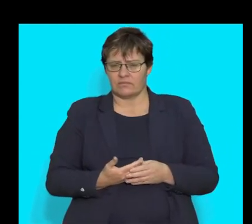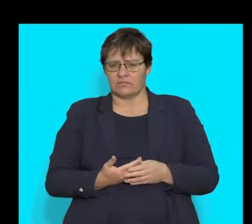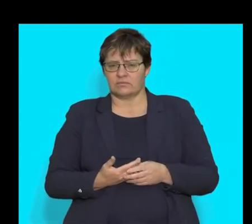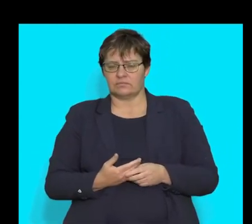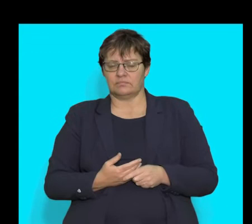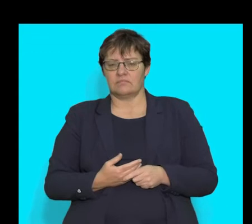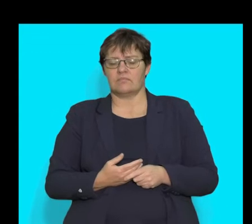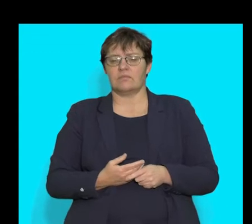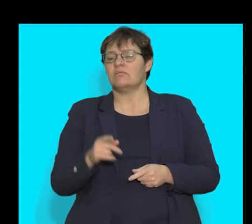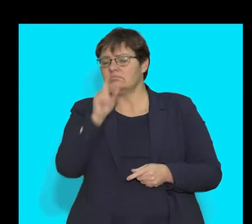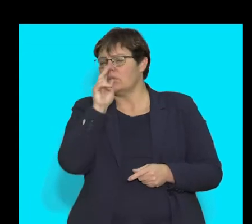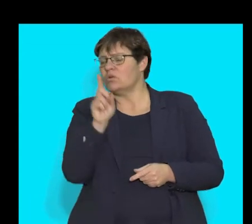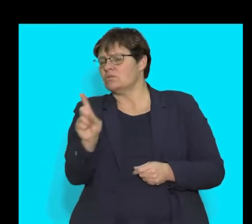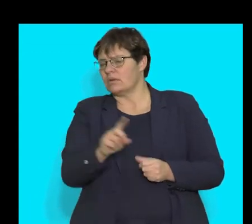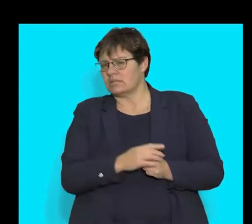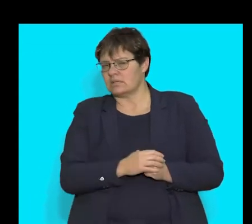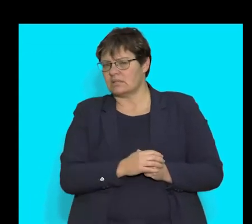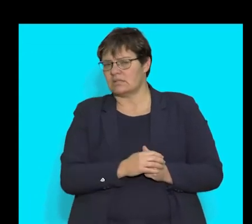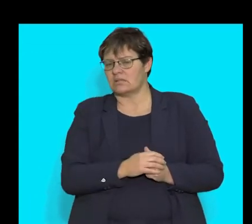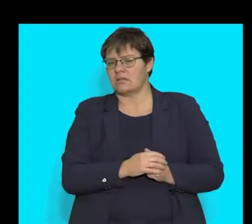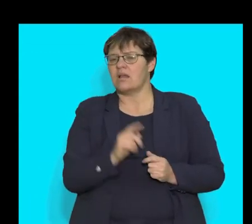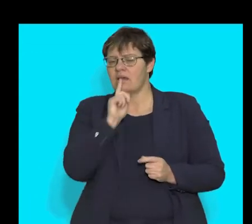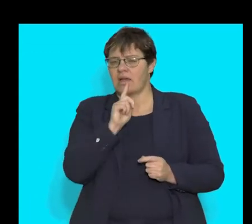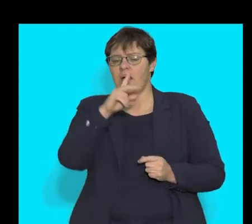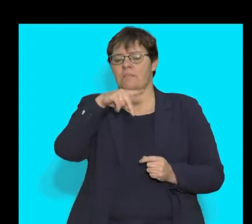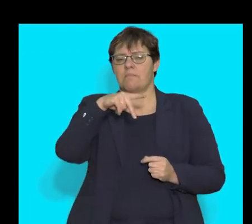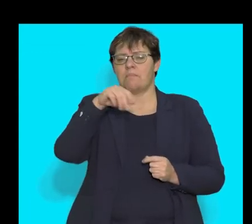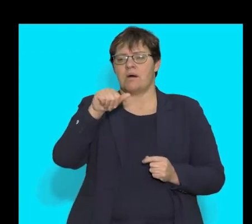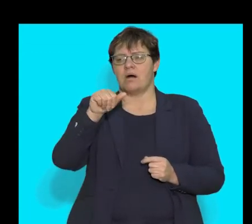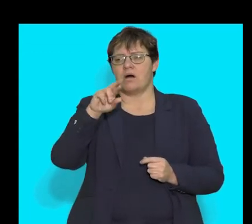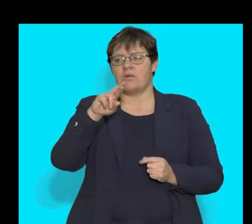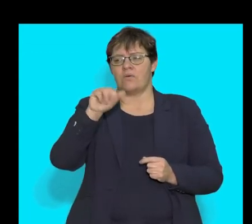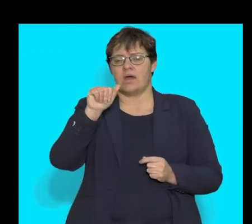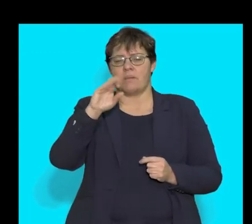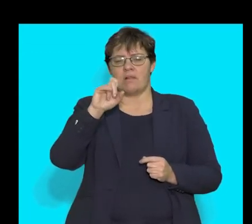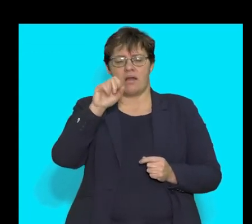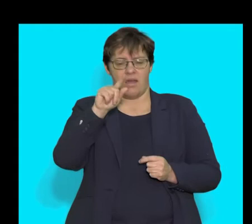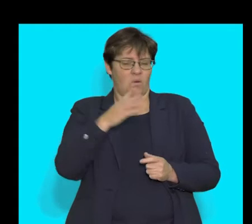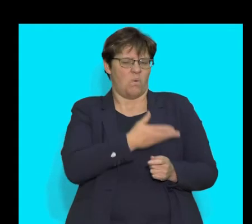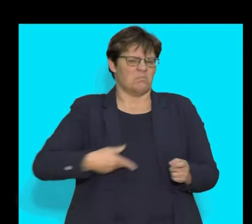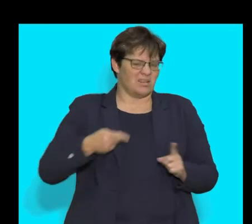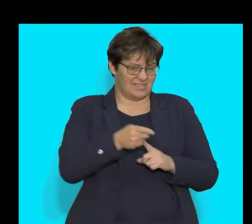is a curve, and it looks to me a bit like a parabola, or part of a parabola.